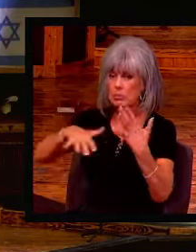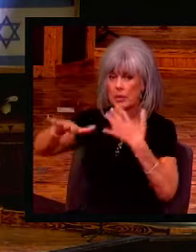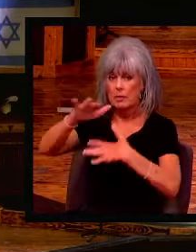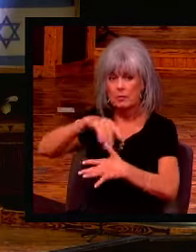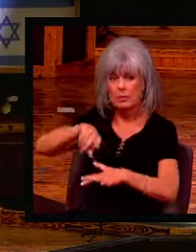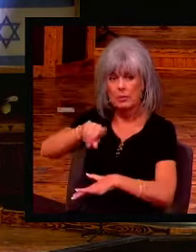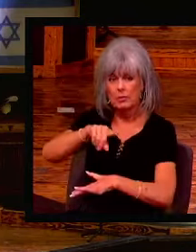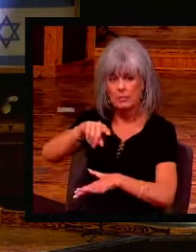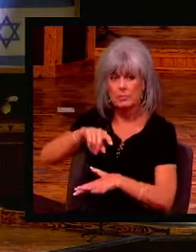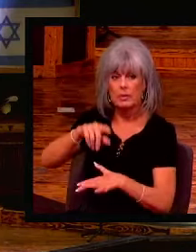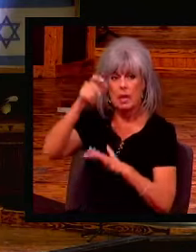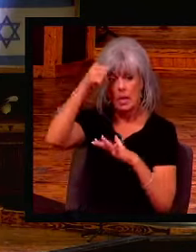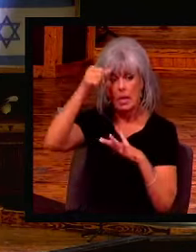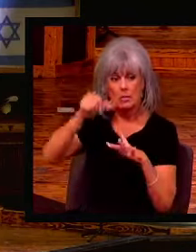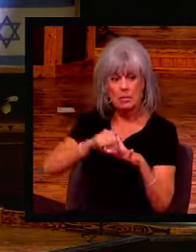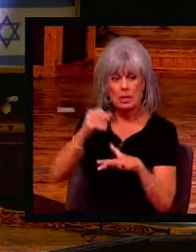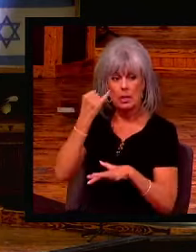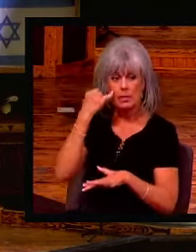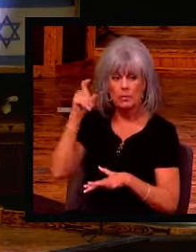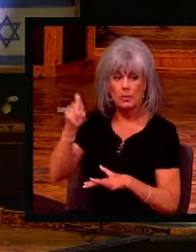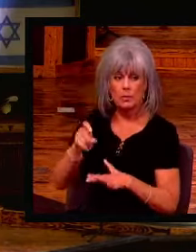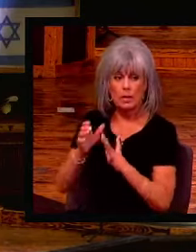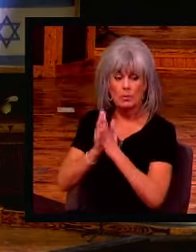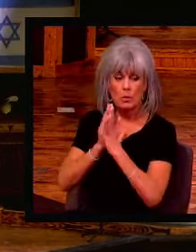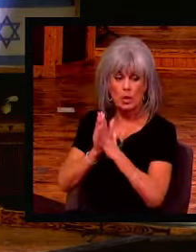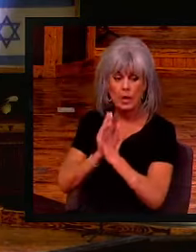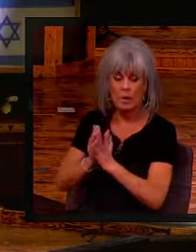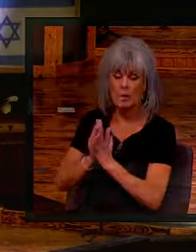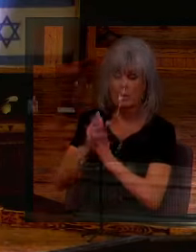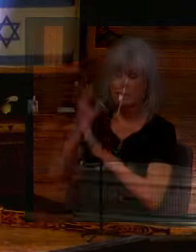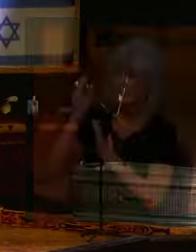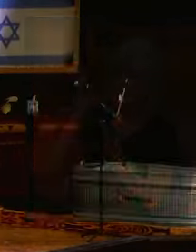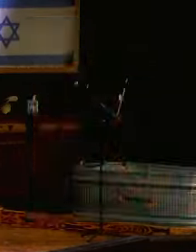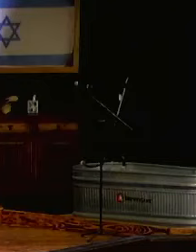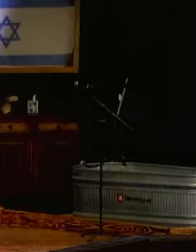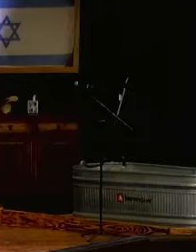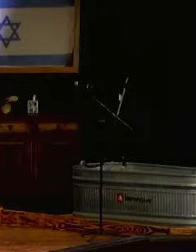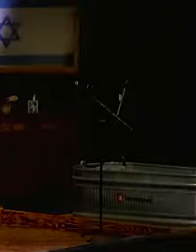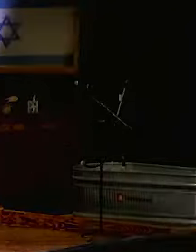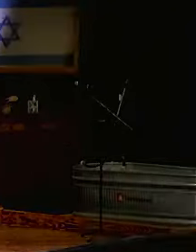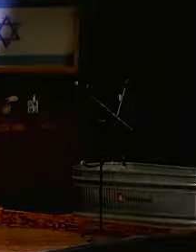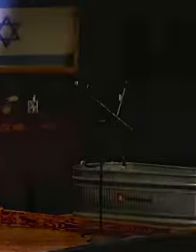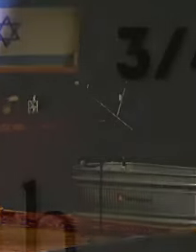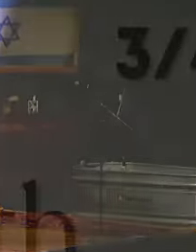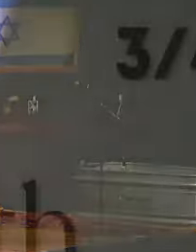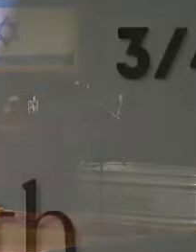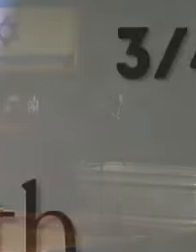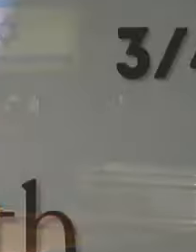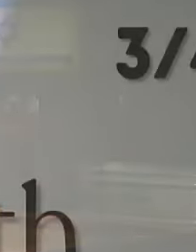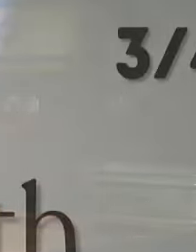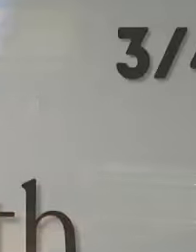God bless you. We love you. If you need prayer, ministers, please come. Or if y'all want to talk to Miss Shelley, y'all come on down.